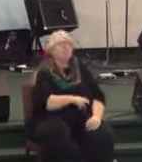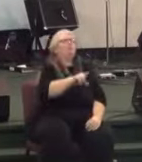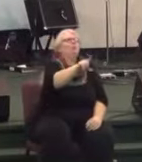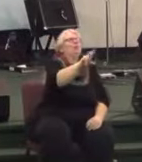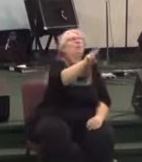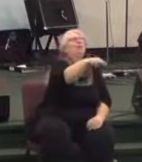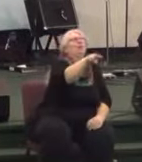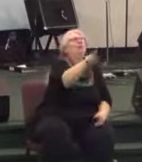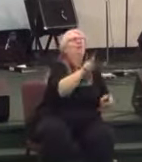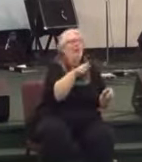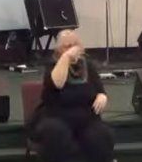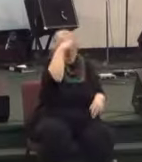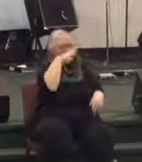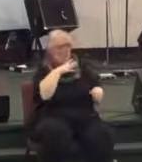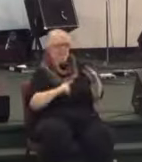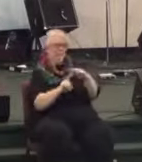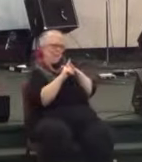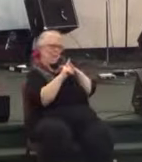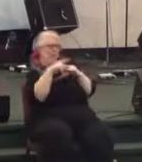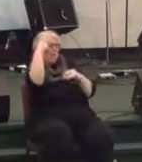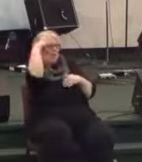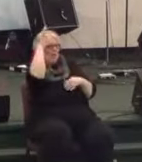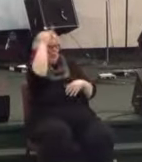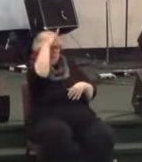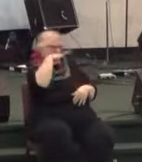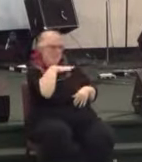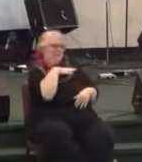22 guys showed up for men's breakfast.